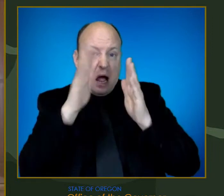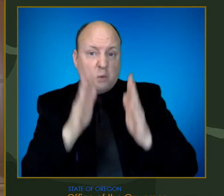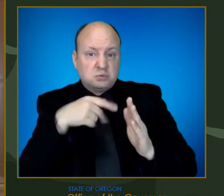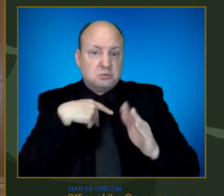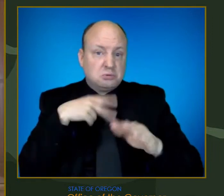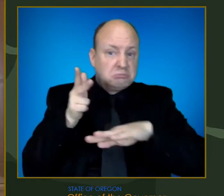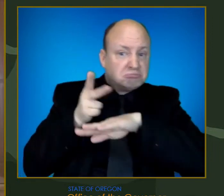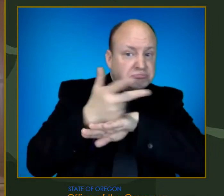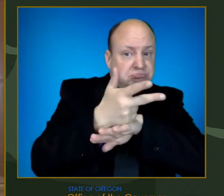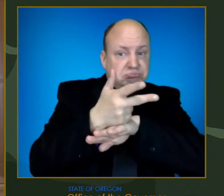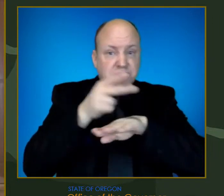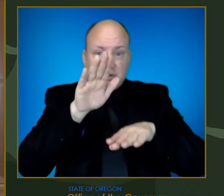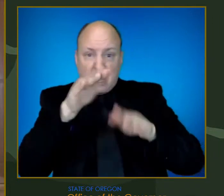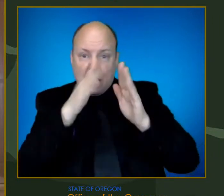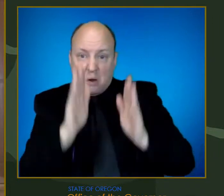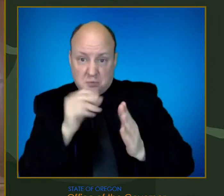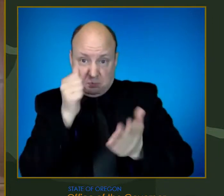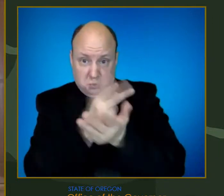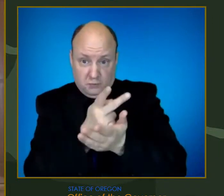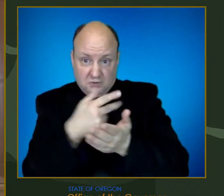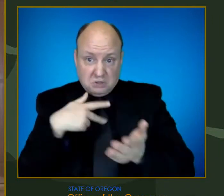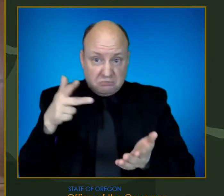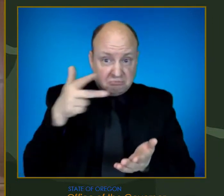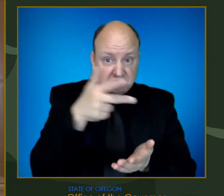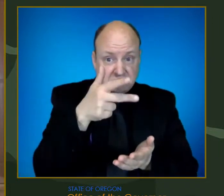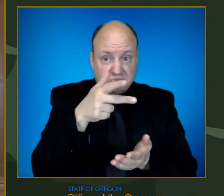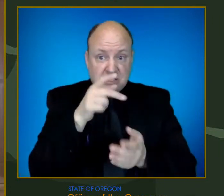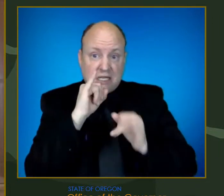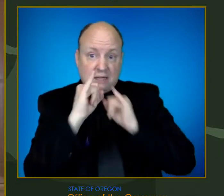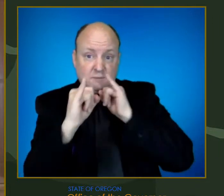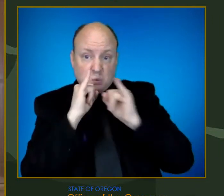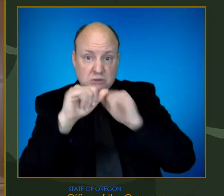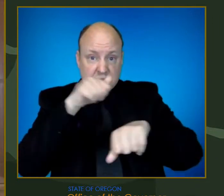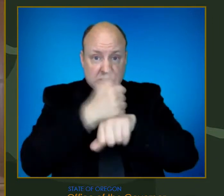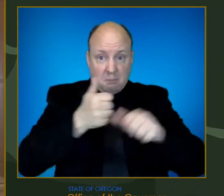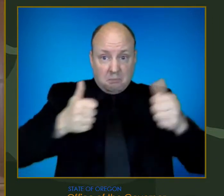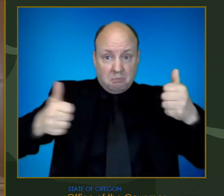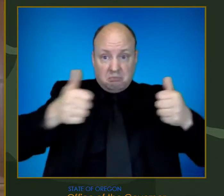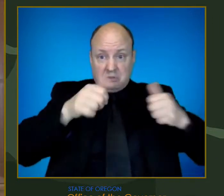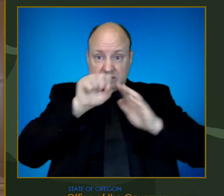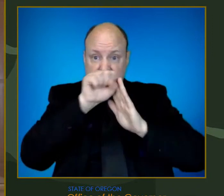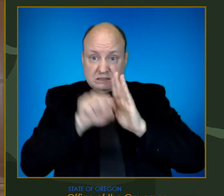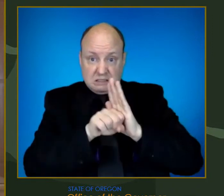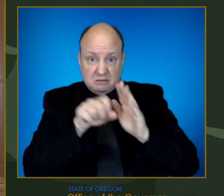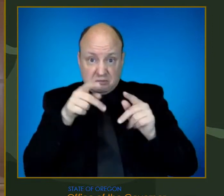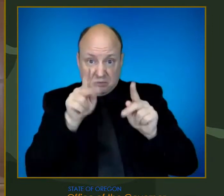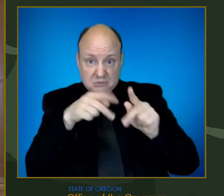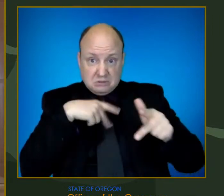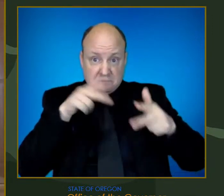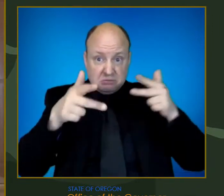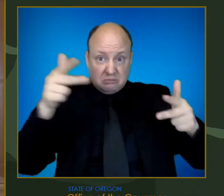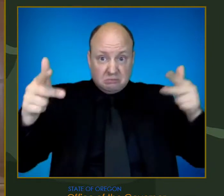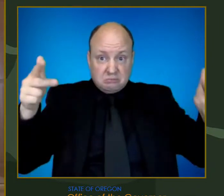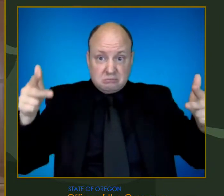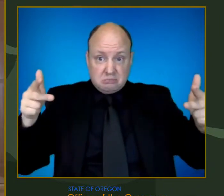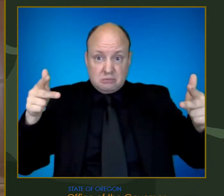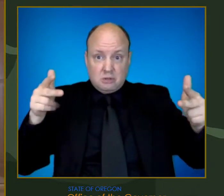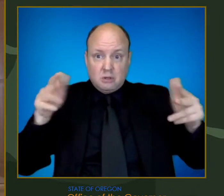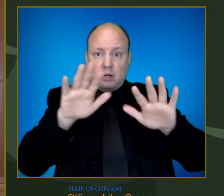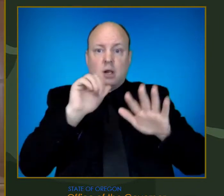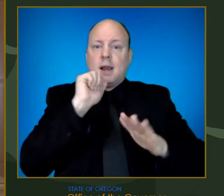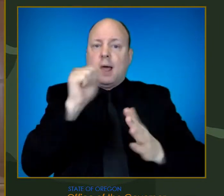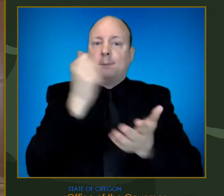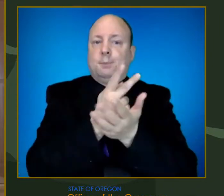put those vans in place throughout the state? The answer is no, it hasn't been approved. It's still a work